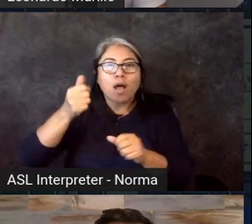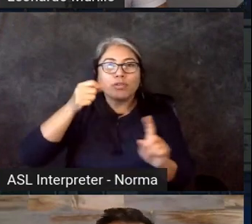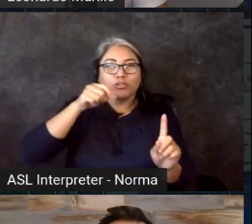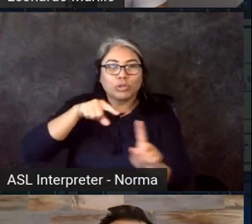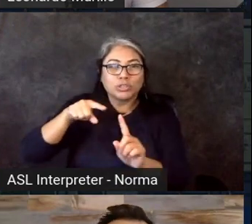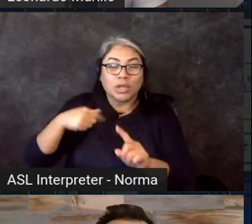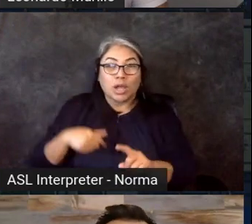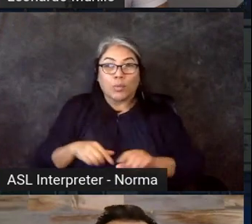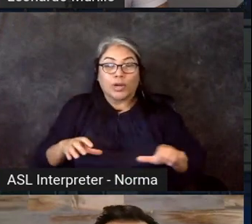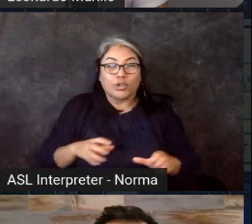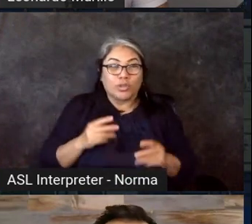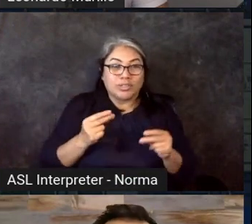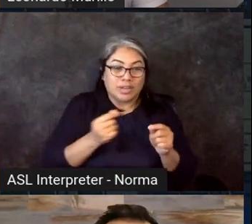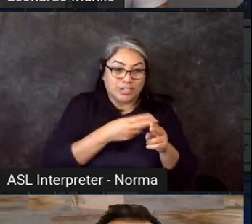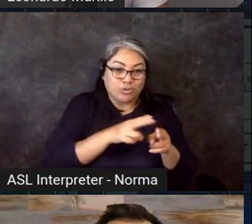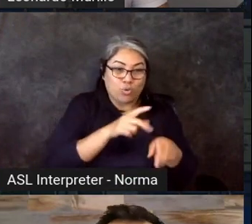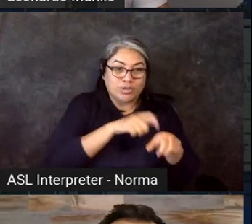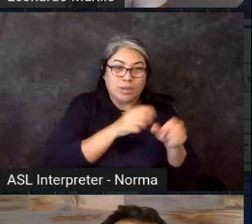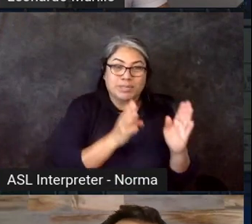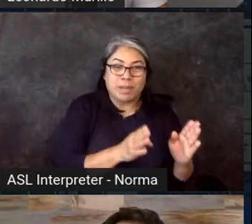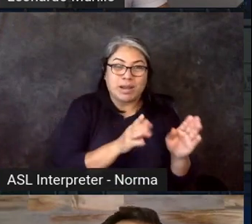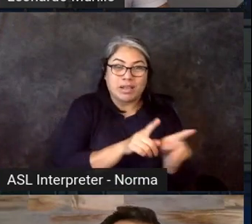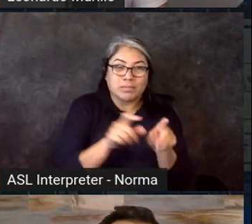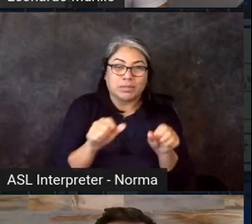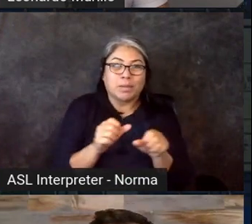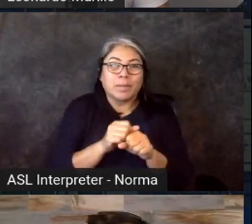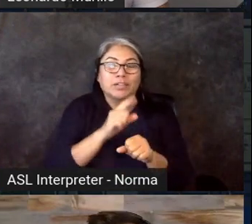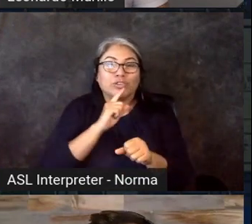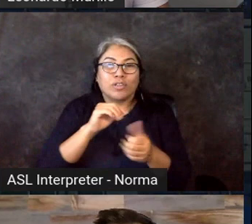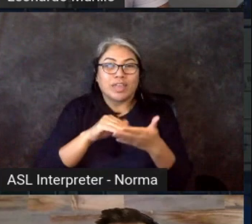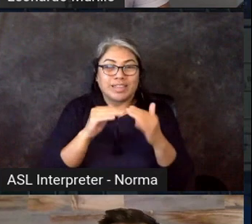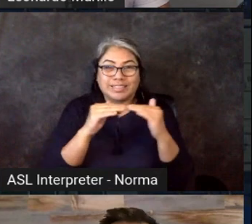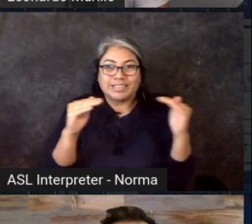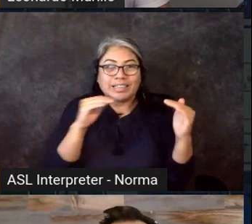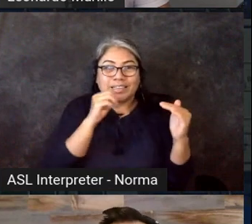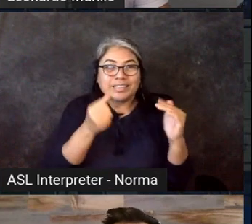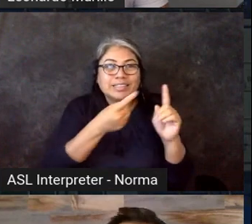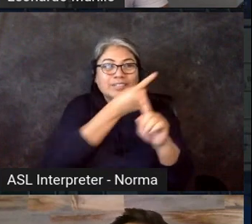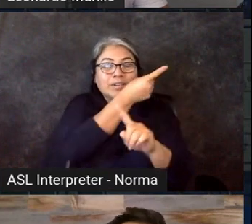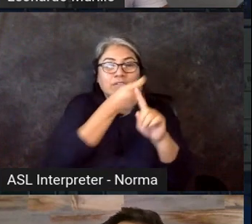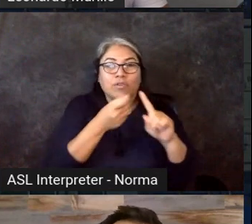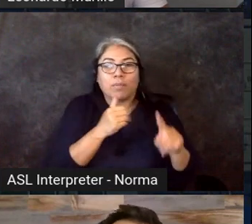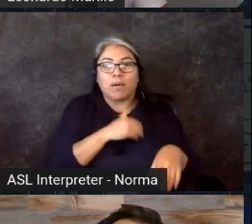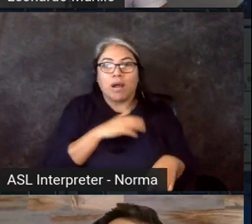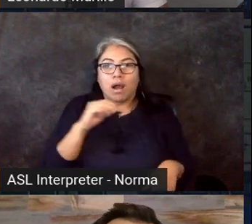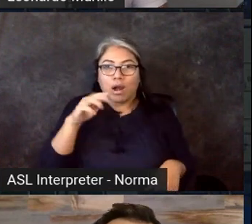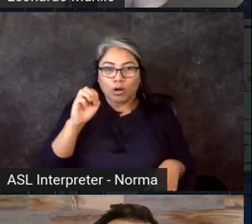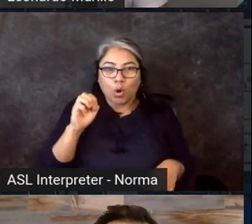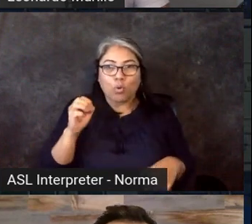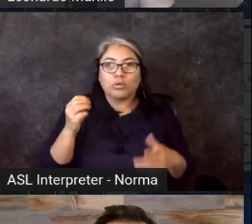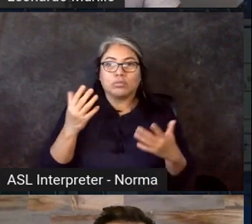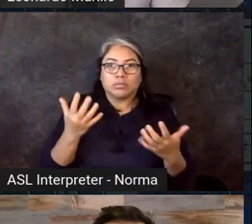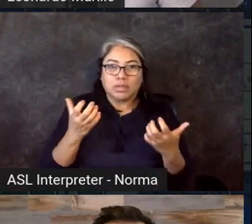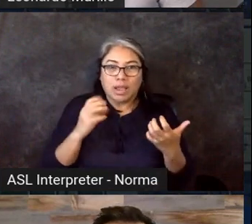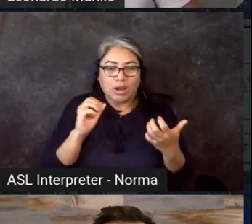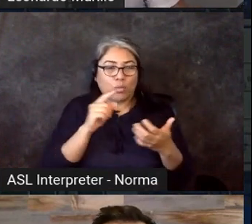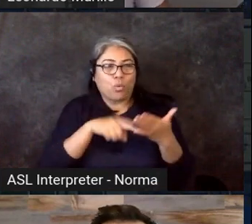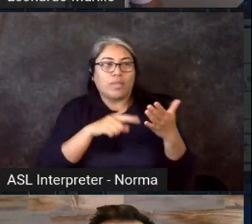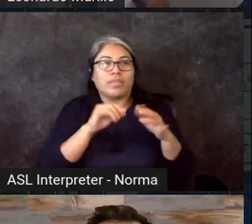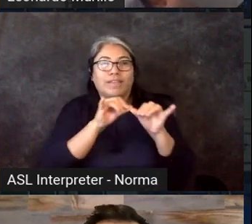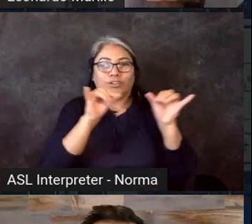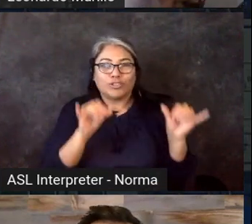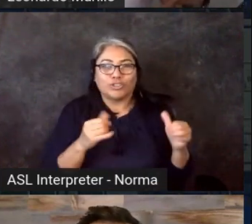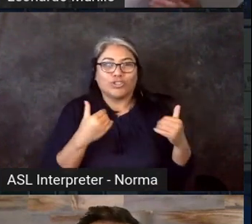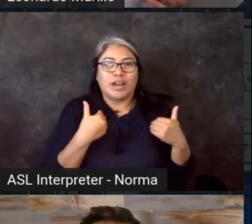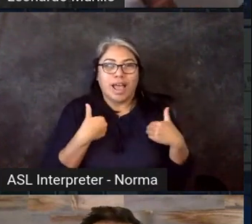time span as possible to make sure that this state doesn't deviate from what our code declares and what the infrastructure actually has. Exactly. And it's funny